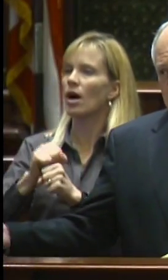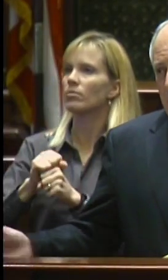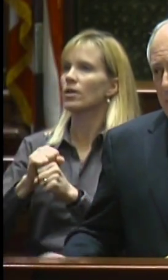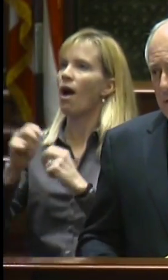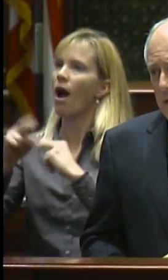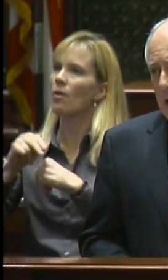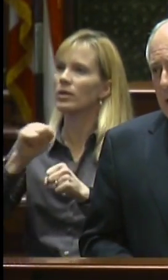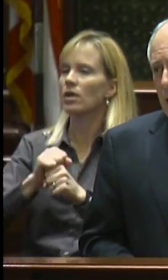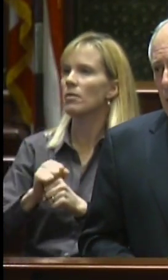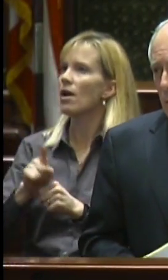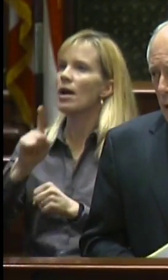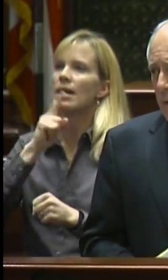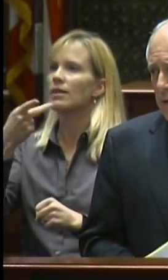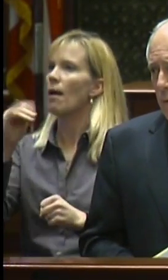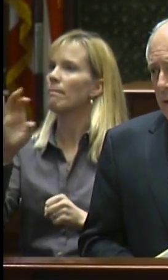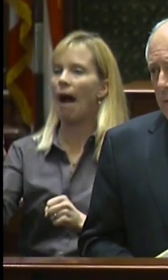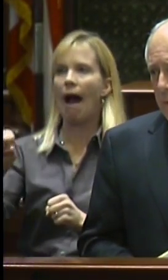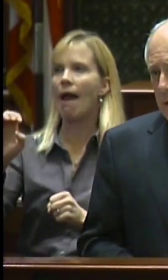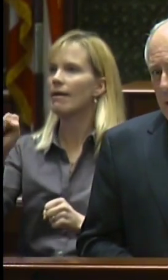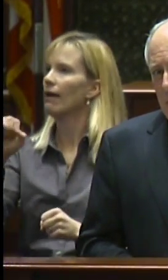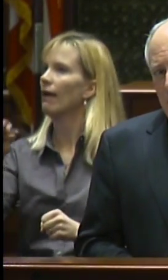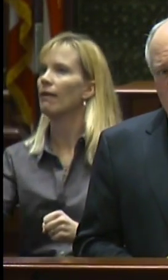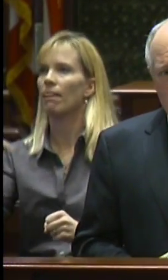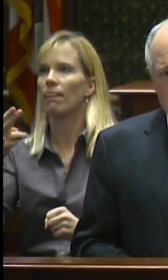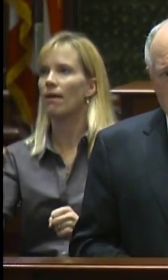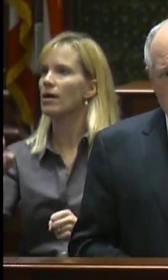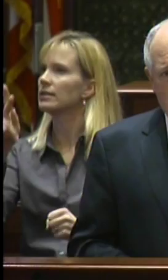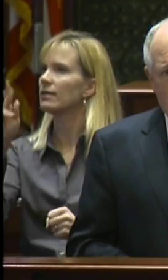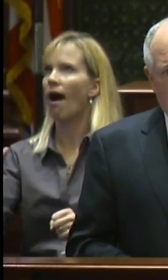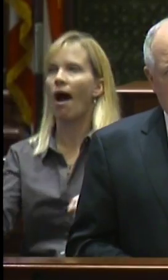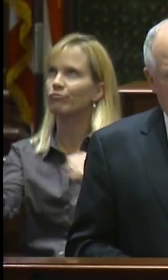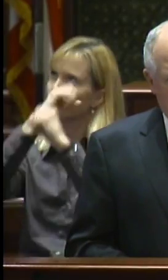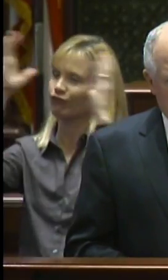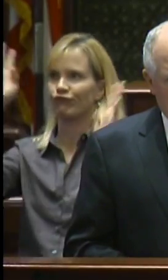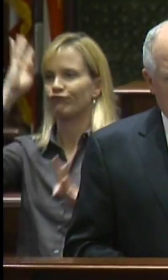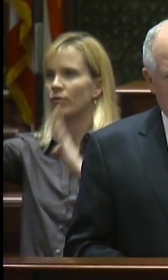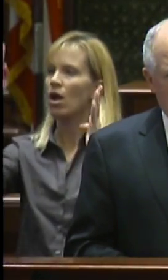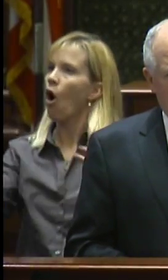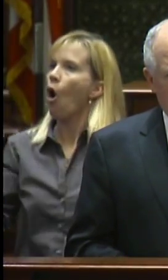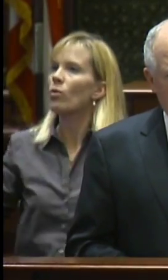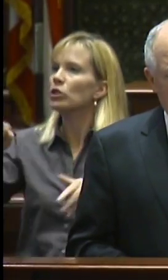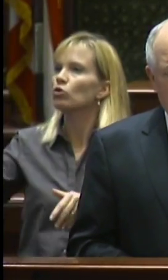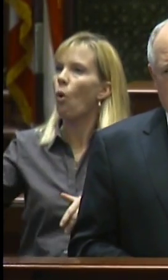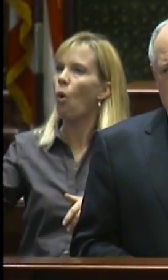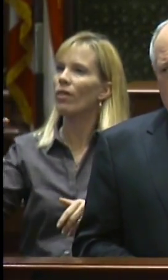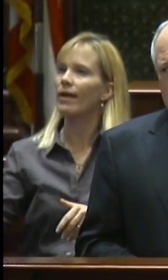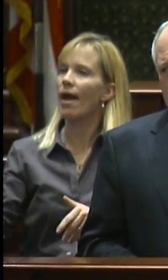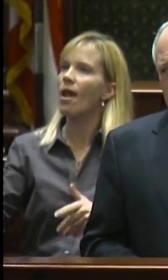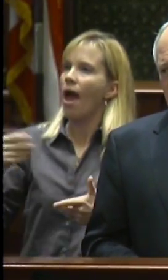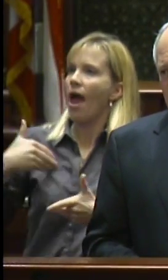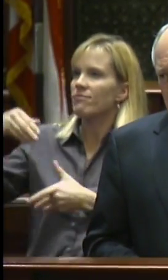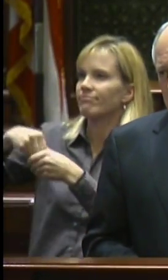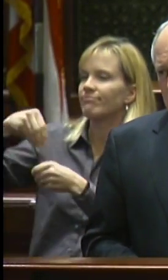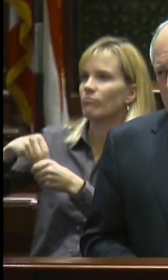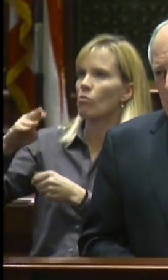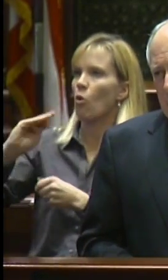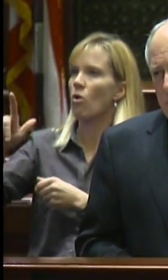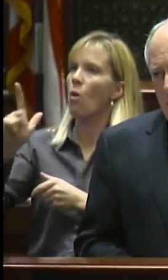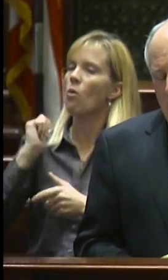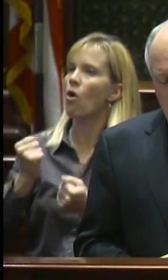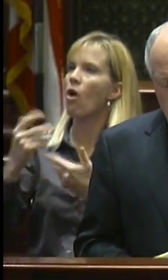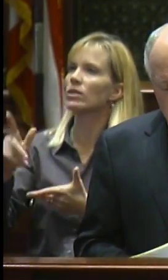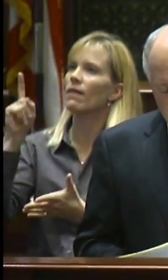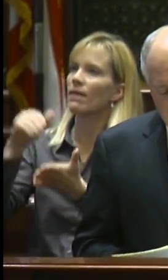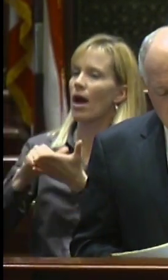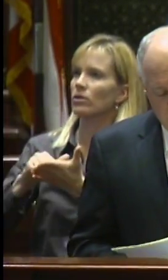This isn't pie in the sky. We're already doing it and beginning it in Joliet, where we are creating an intermodal that is going to create thousands of jobs